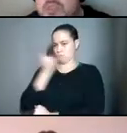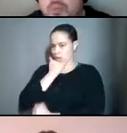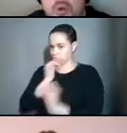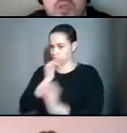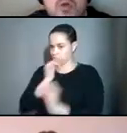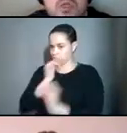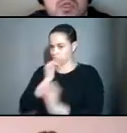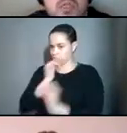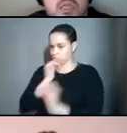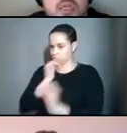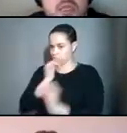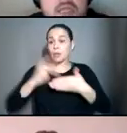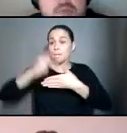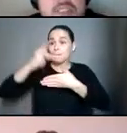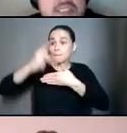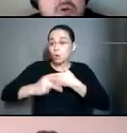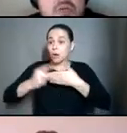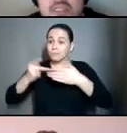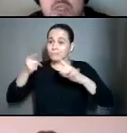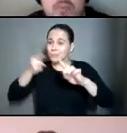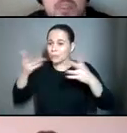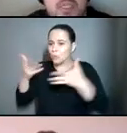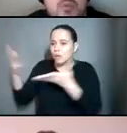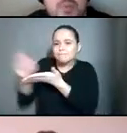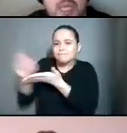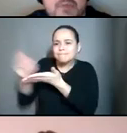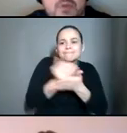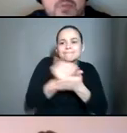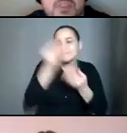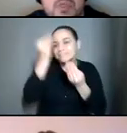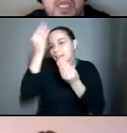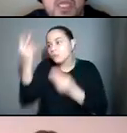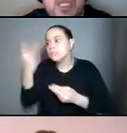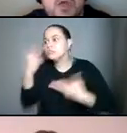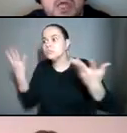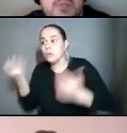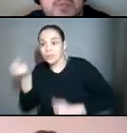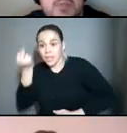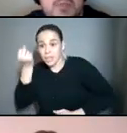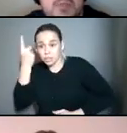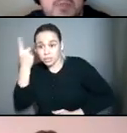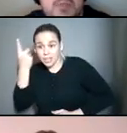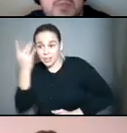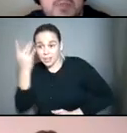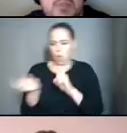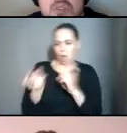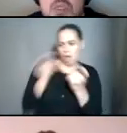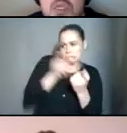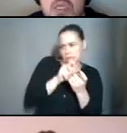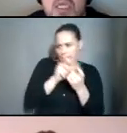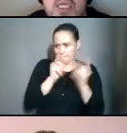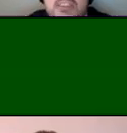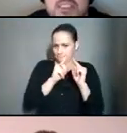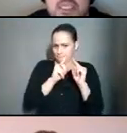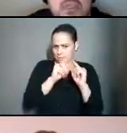The program simply gathers the information and adapts based on the misconception, so your child will get the help